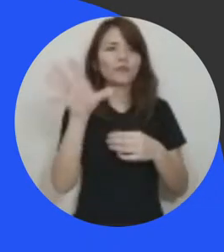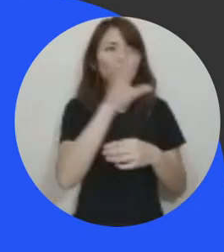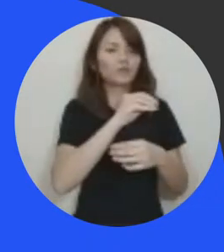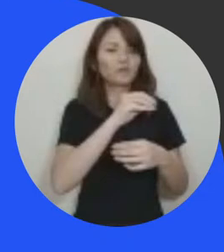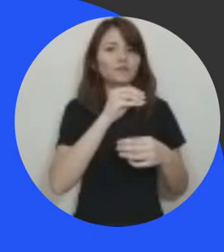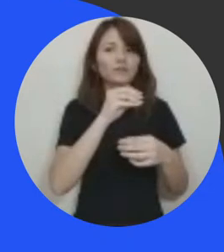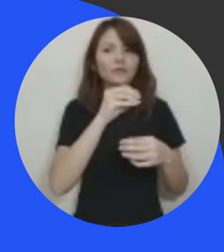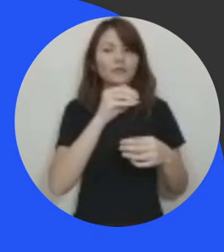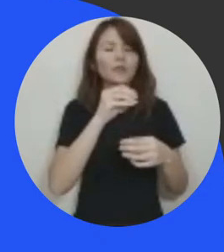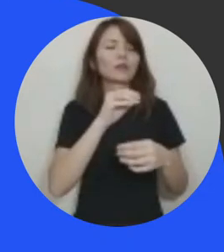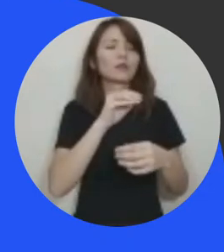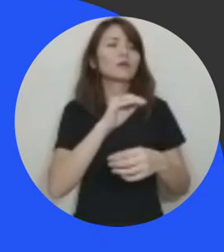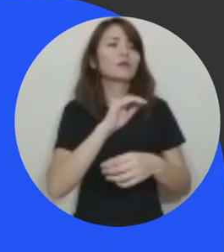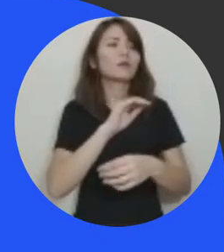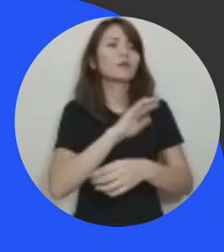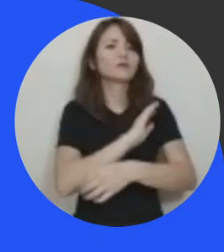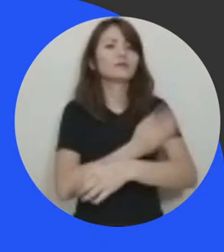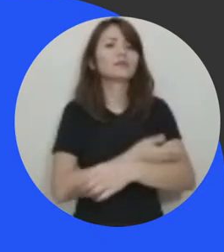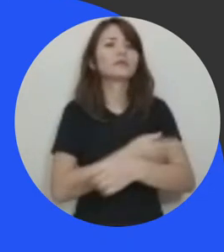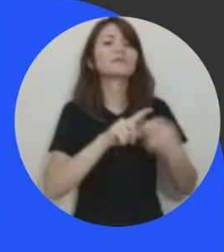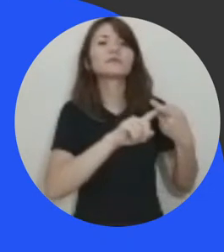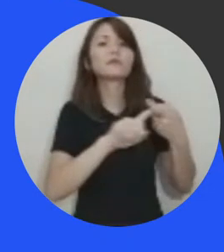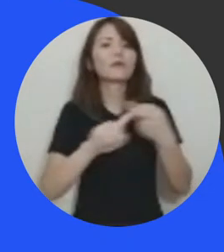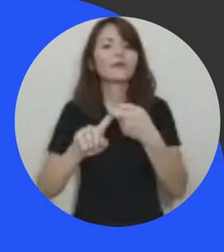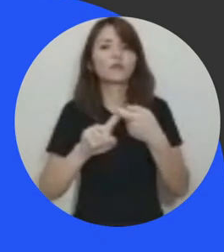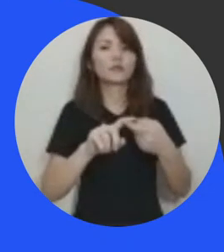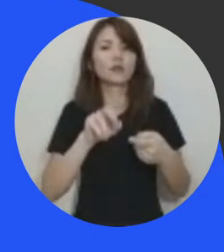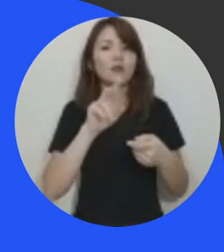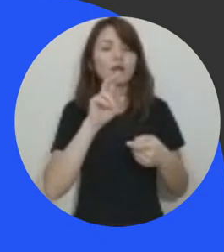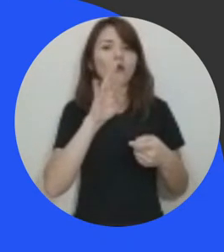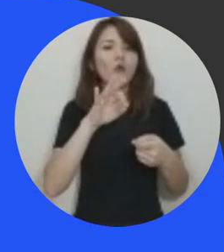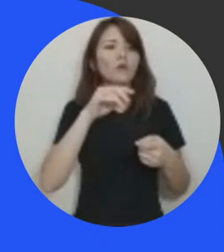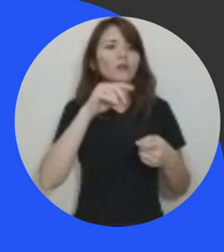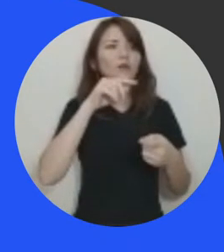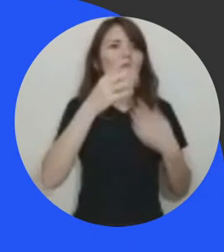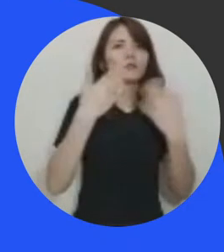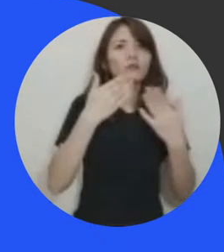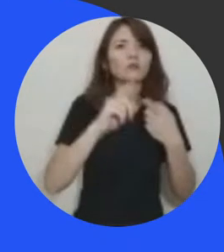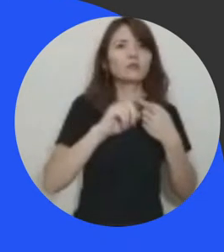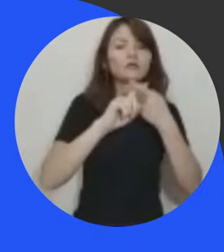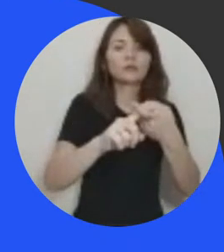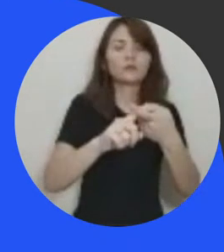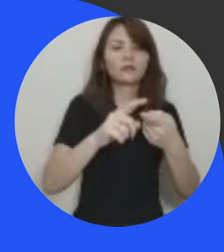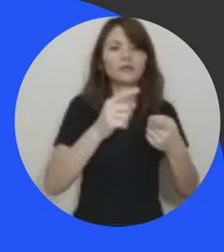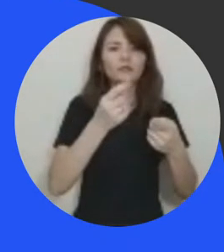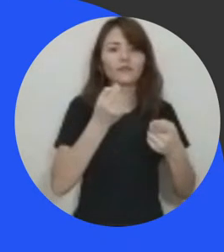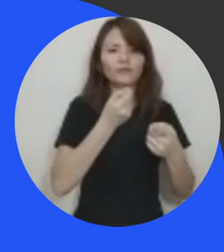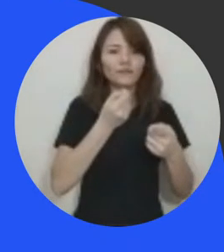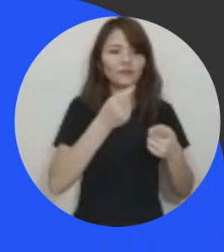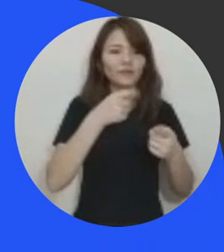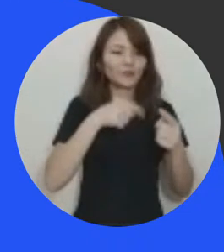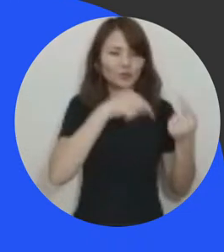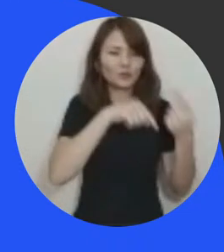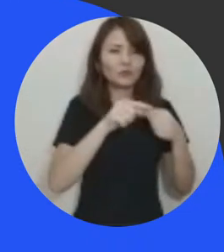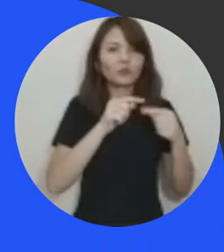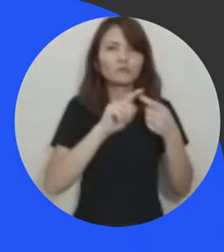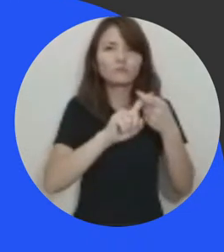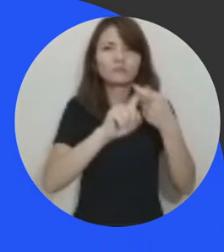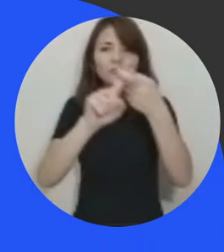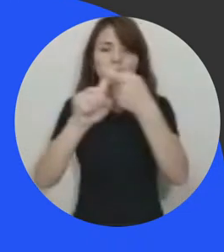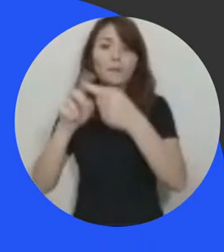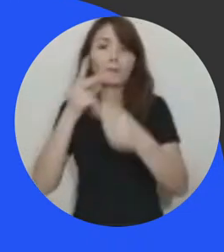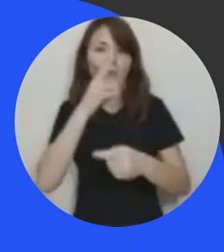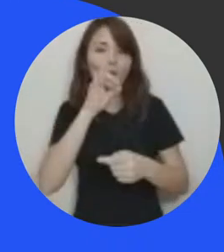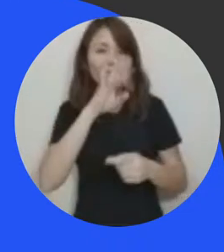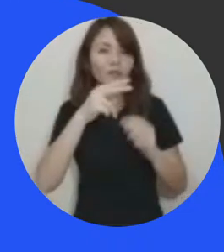interactions. And so that's what we're seeing with COVID-19. And we can look at those changes and we can do all sorts of things.